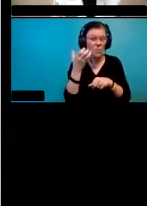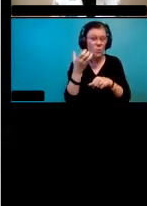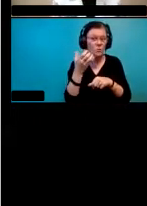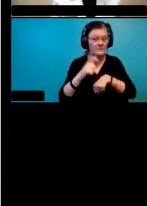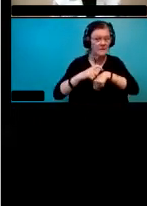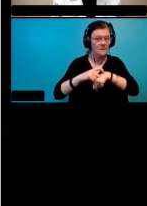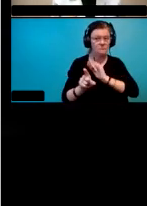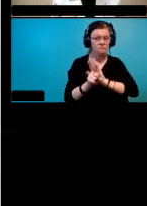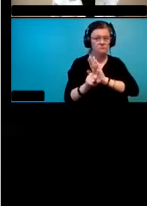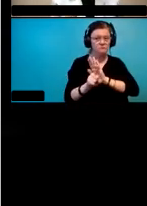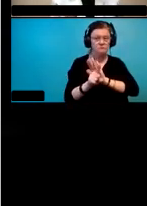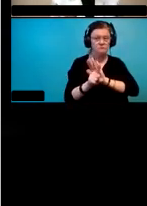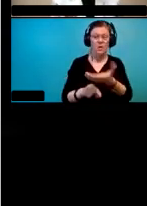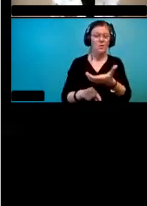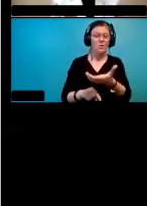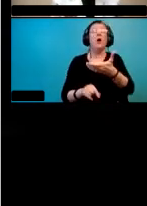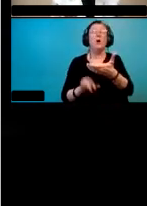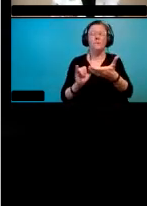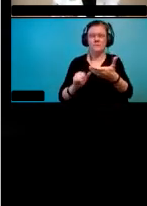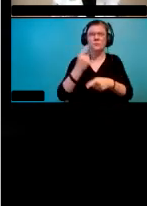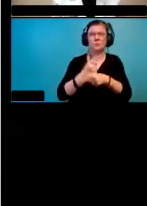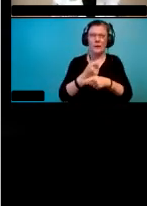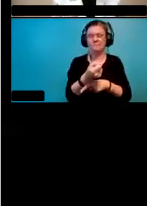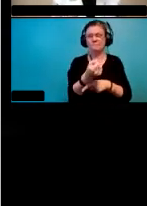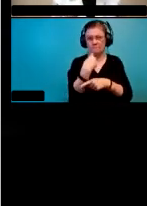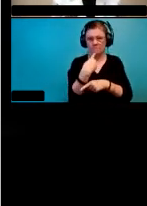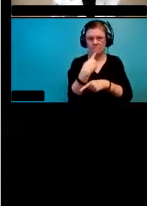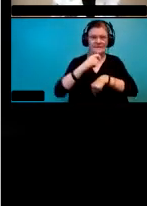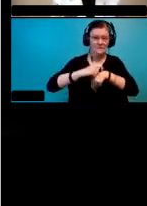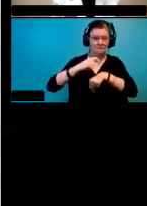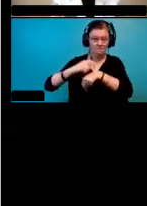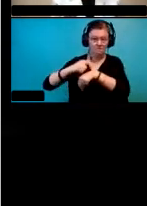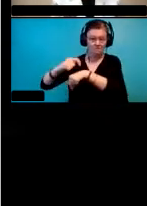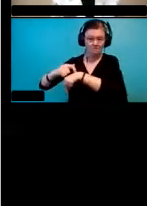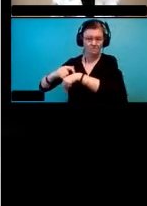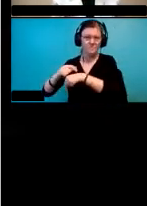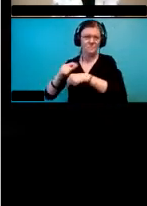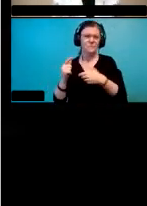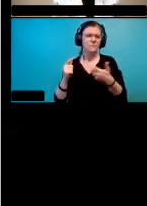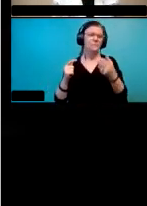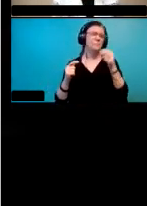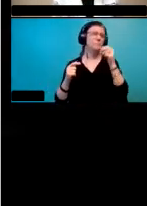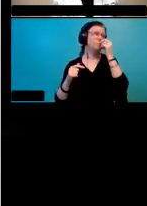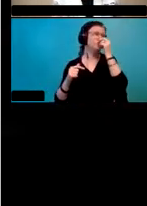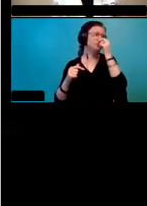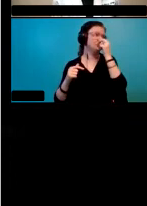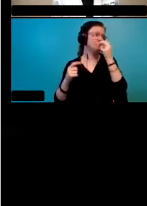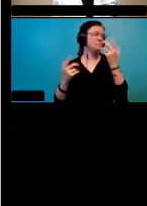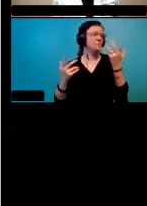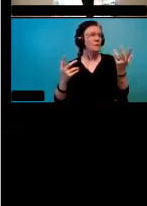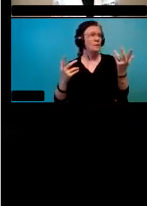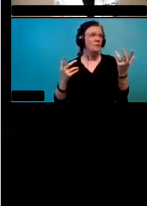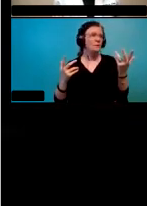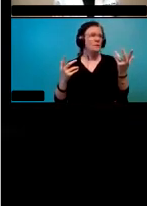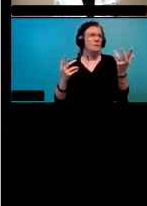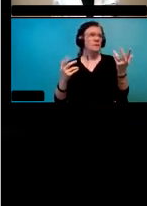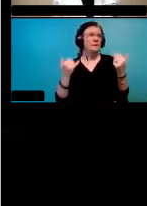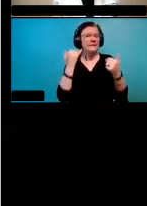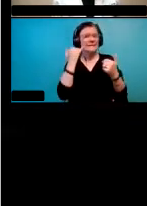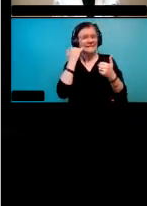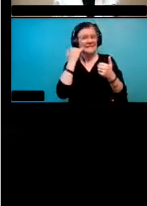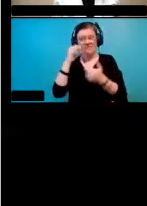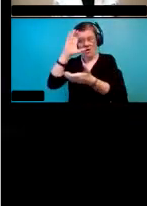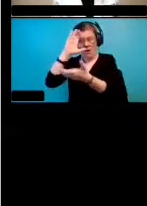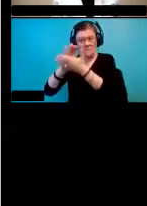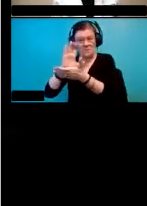you are reminded to take your dose on time. You might need, if your significant